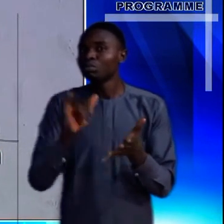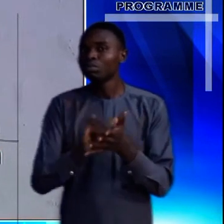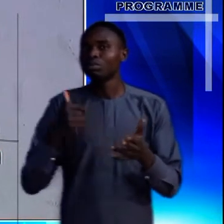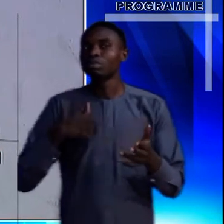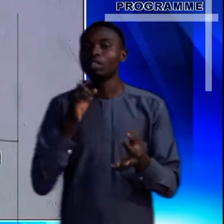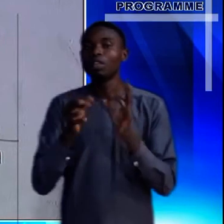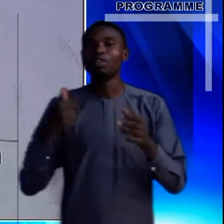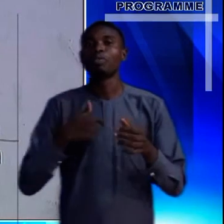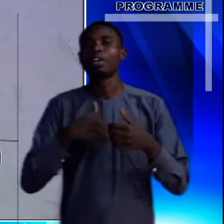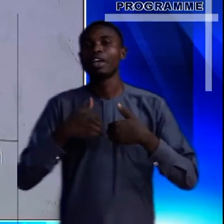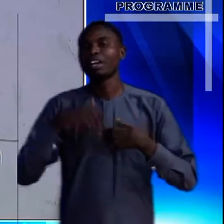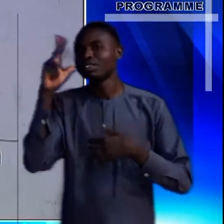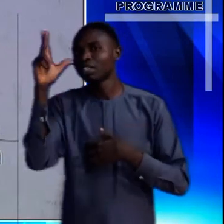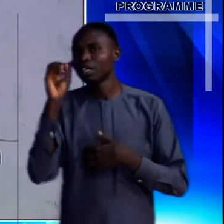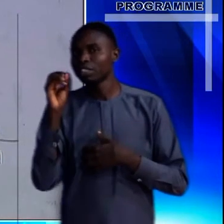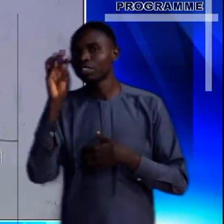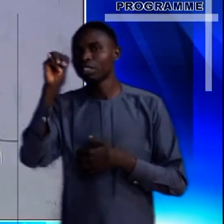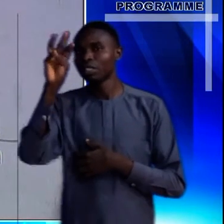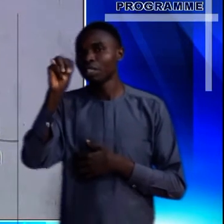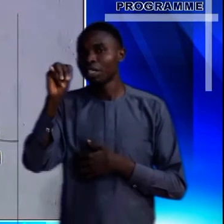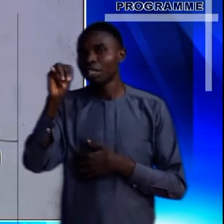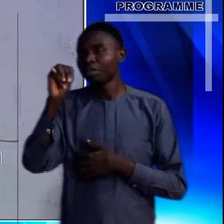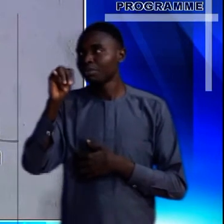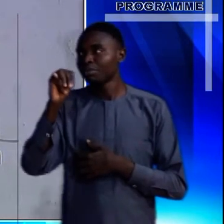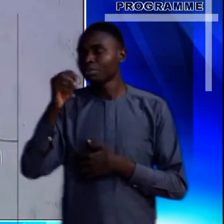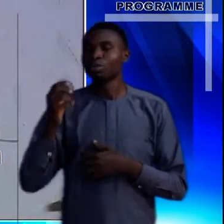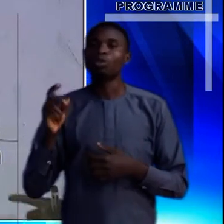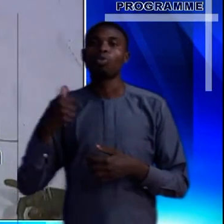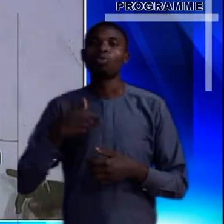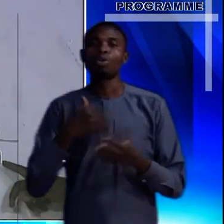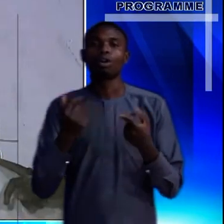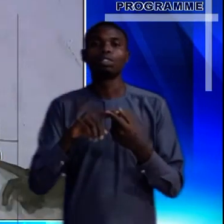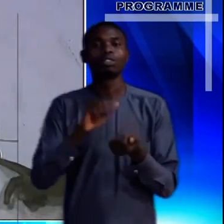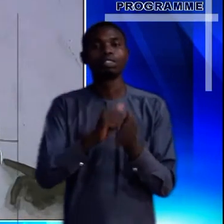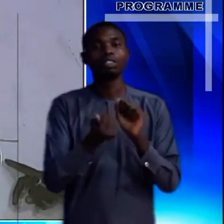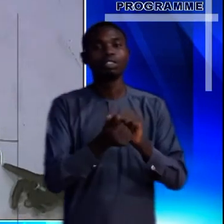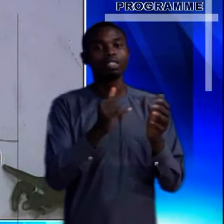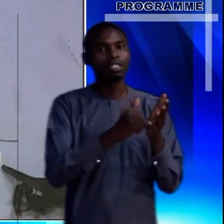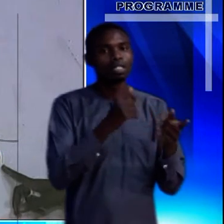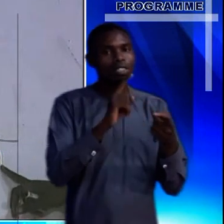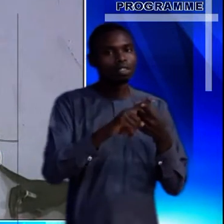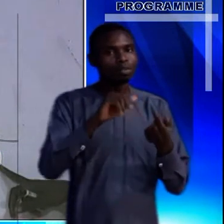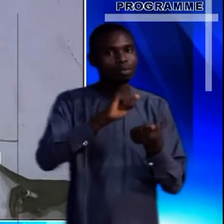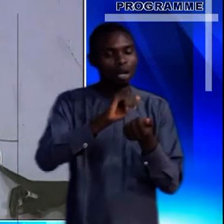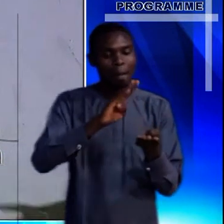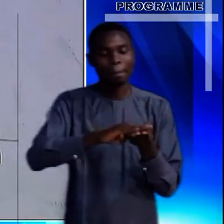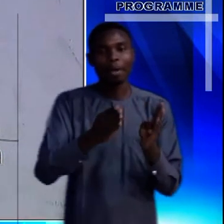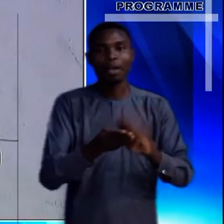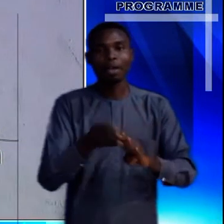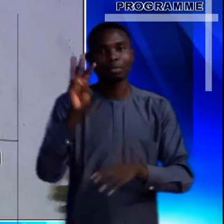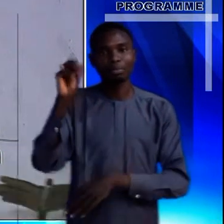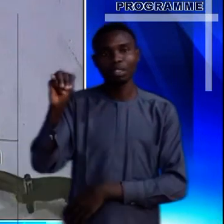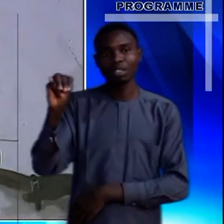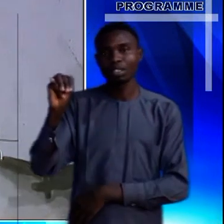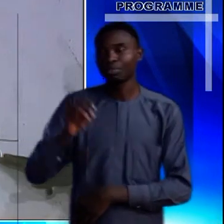millimeters, very short range, we want to change it to becomes in a meter.